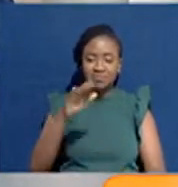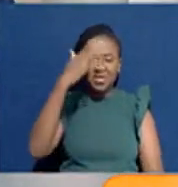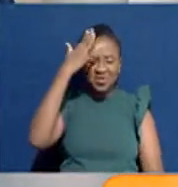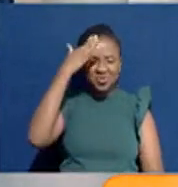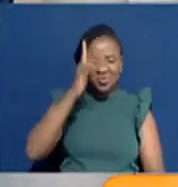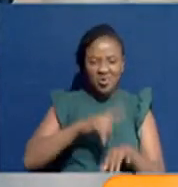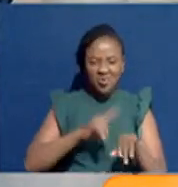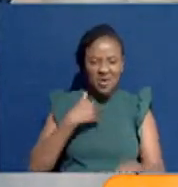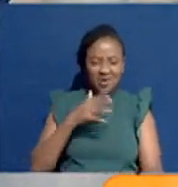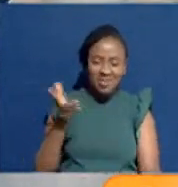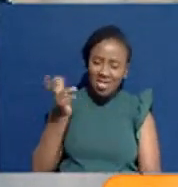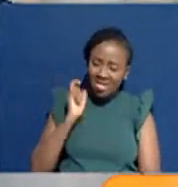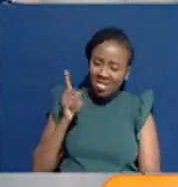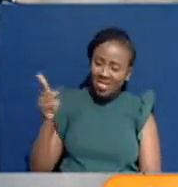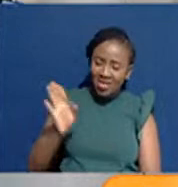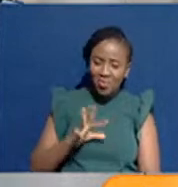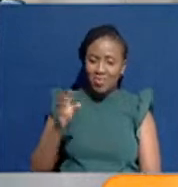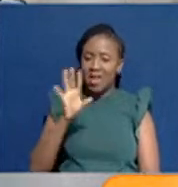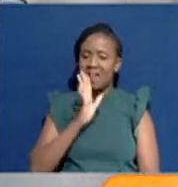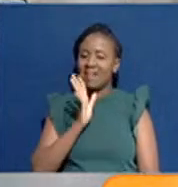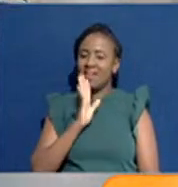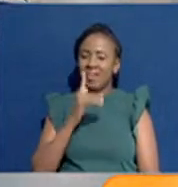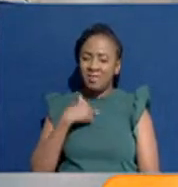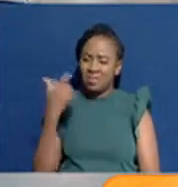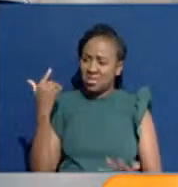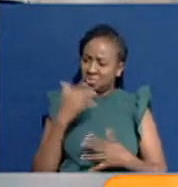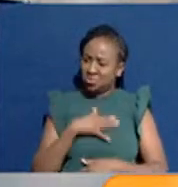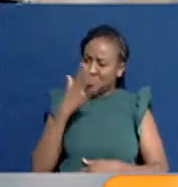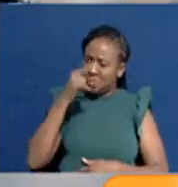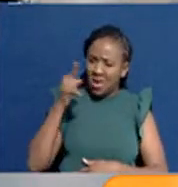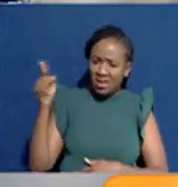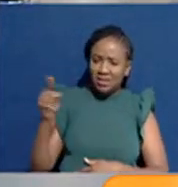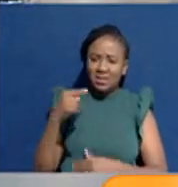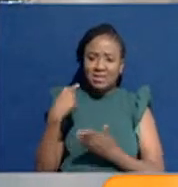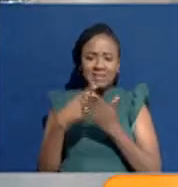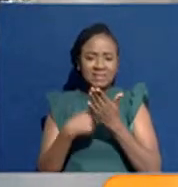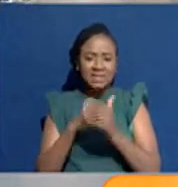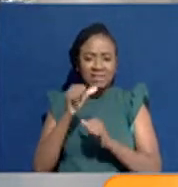here, it's shocking because she's talked about